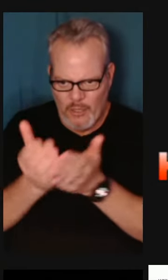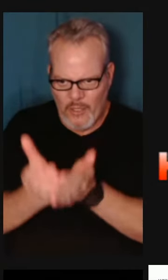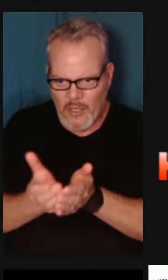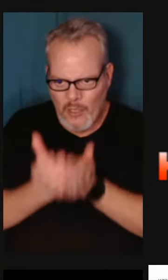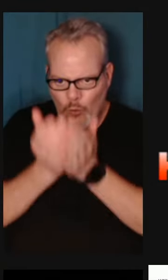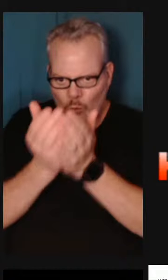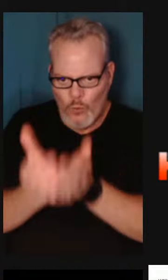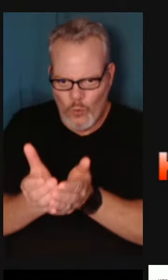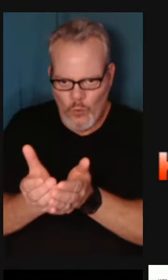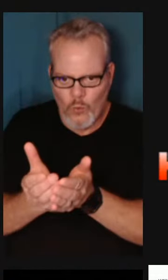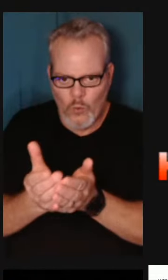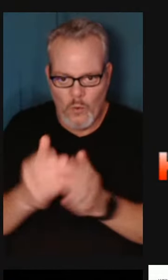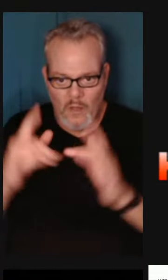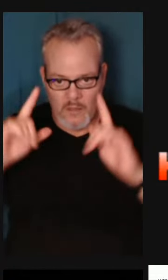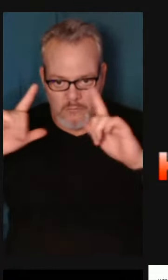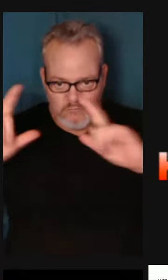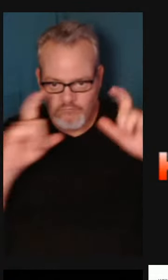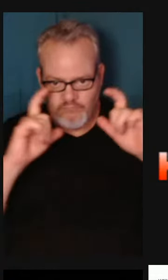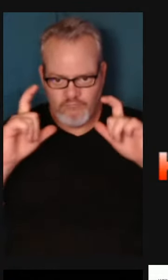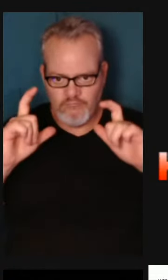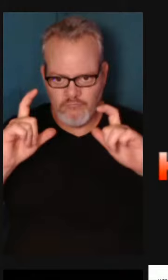to be sent to Bishop Museum.